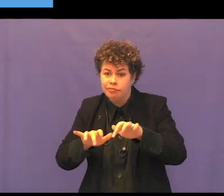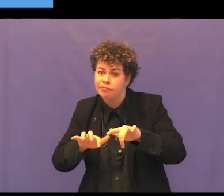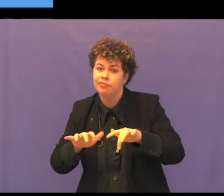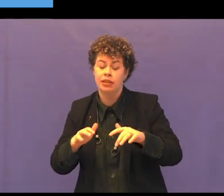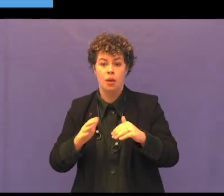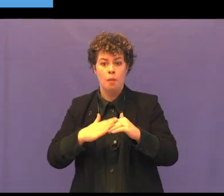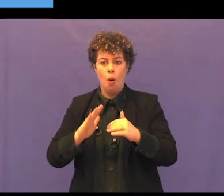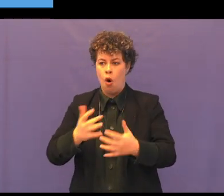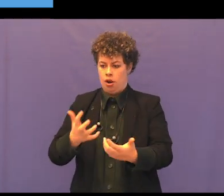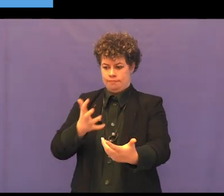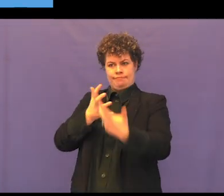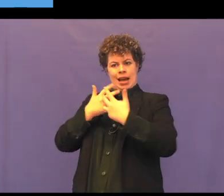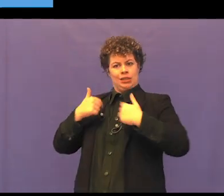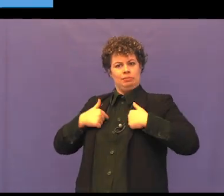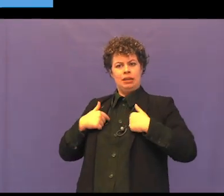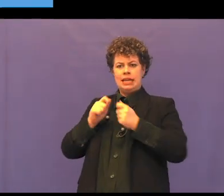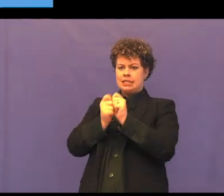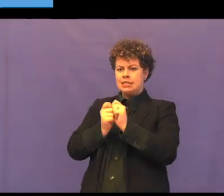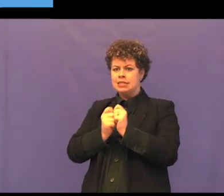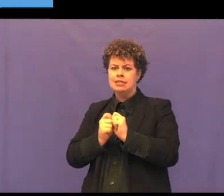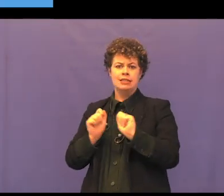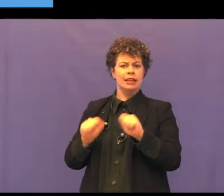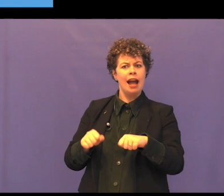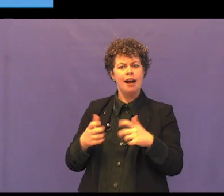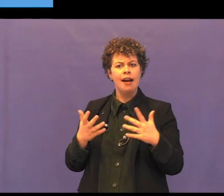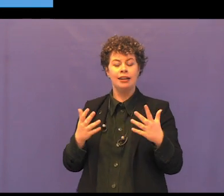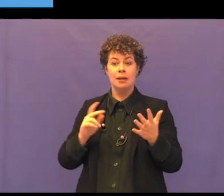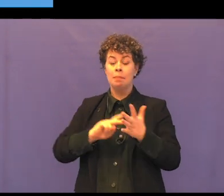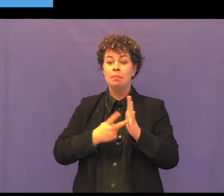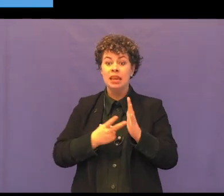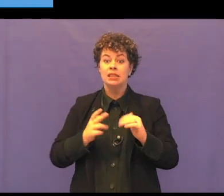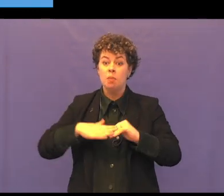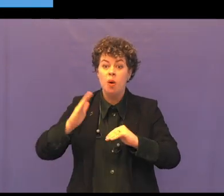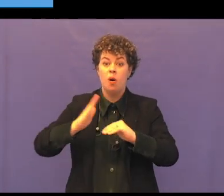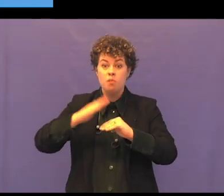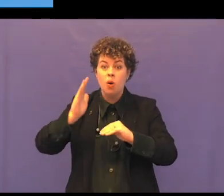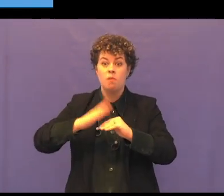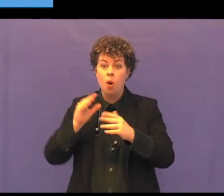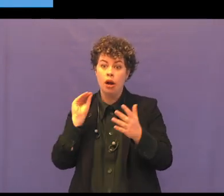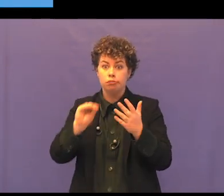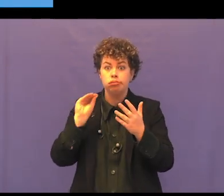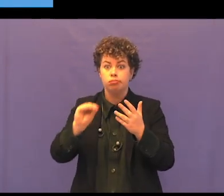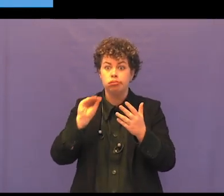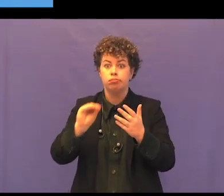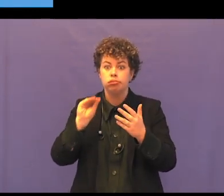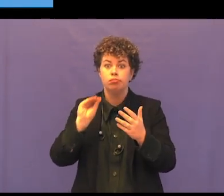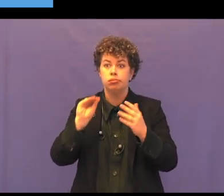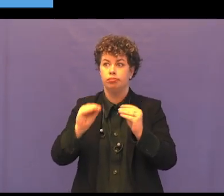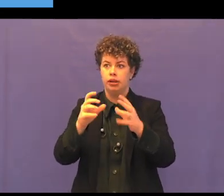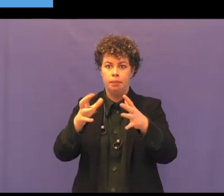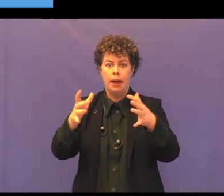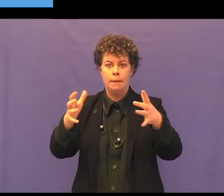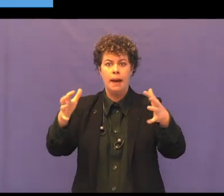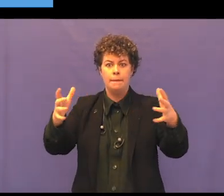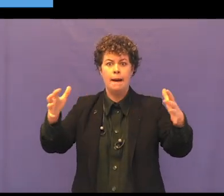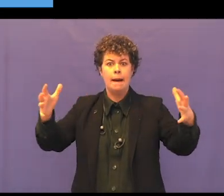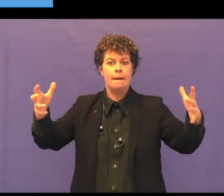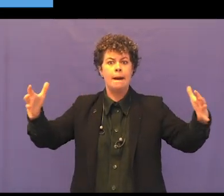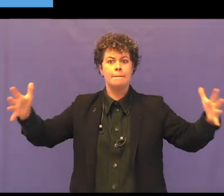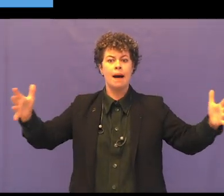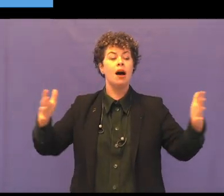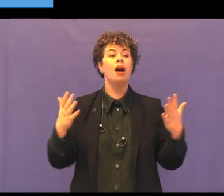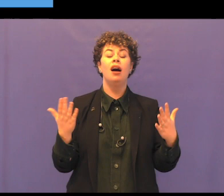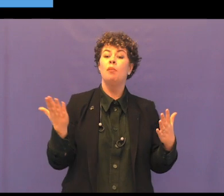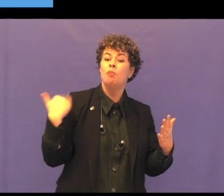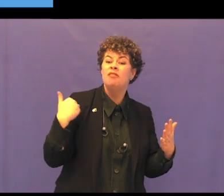content keeps increasing all the time, that we move from 3G to 4G to 5G